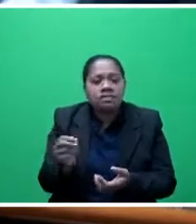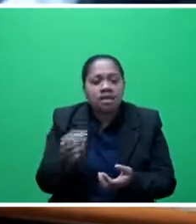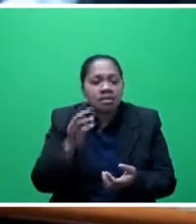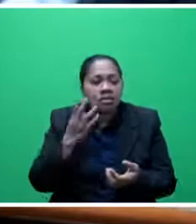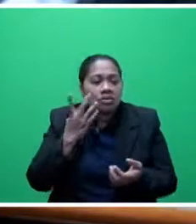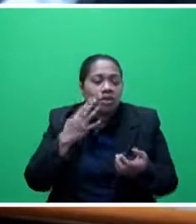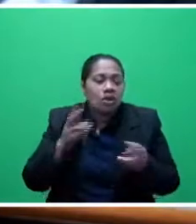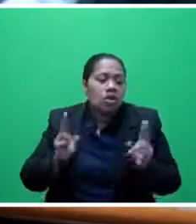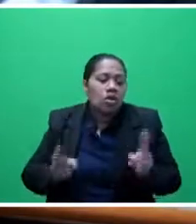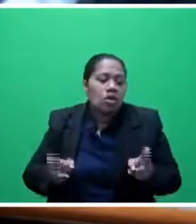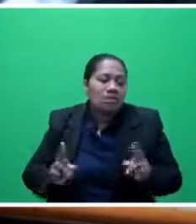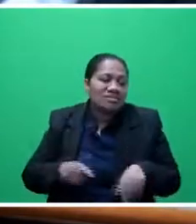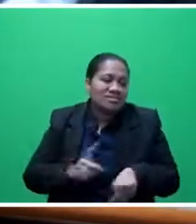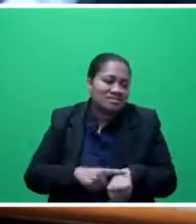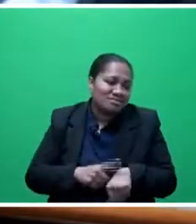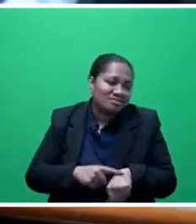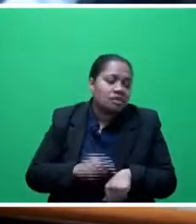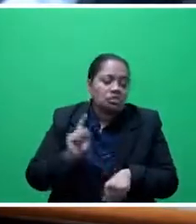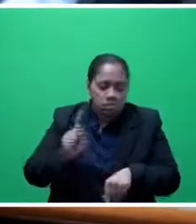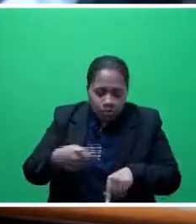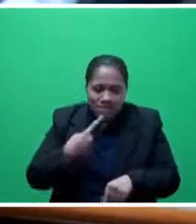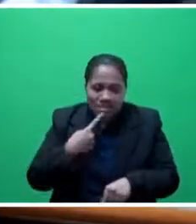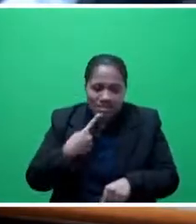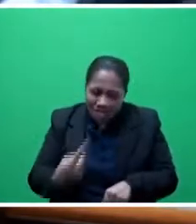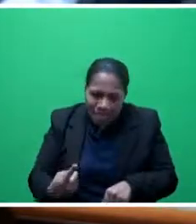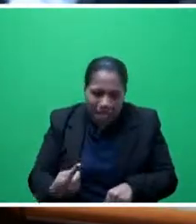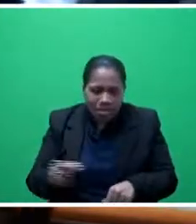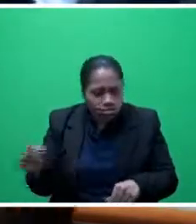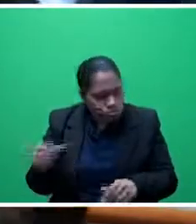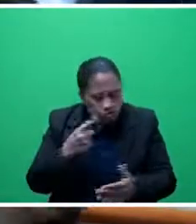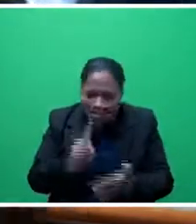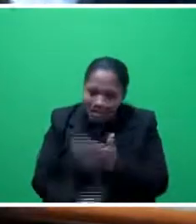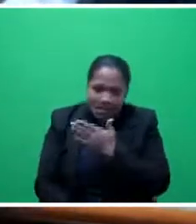what we were saying. Let me,